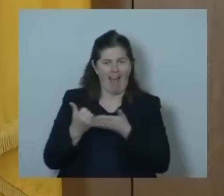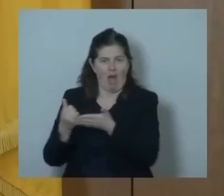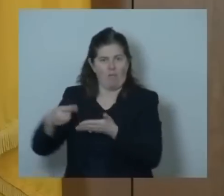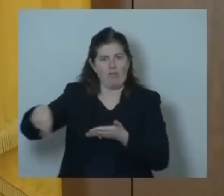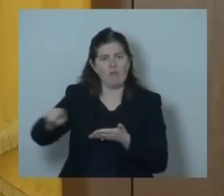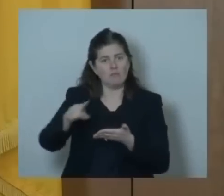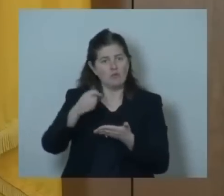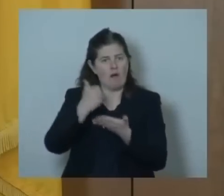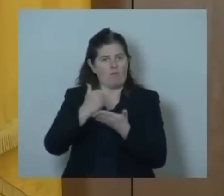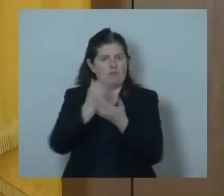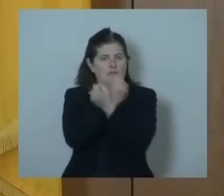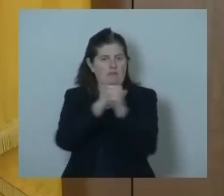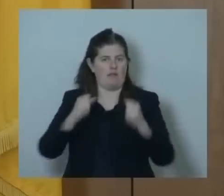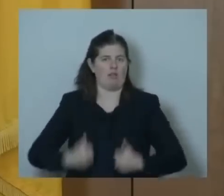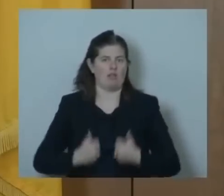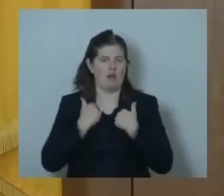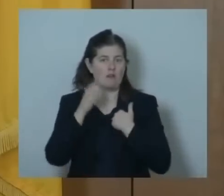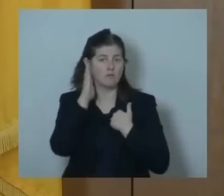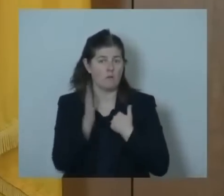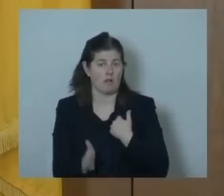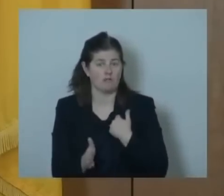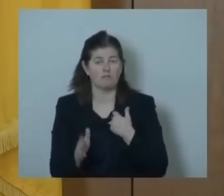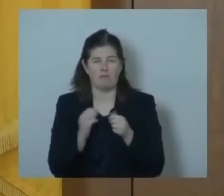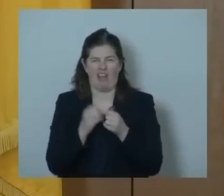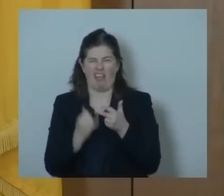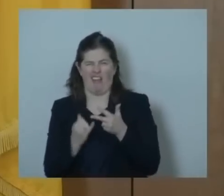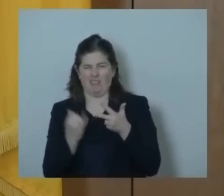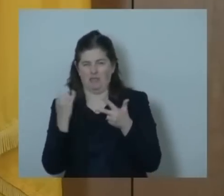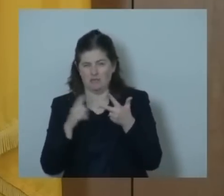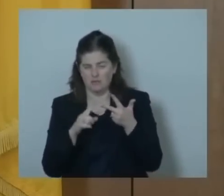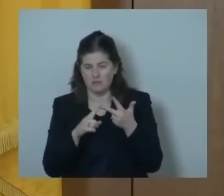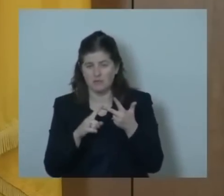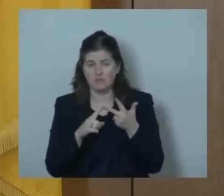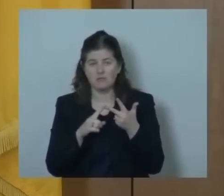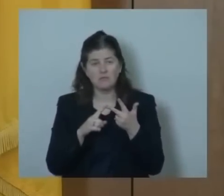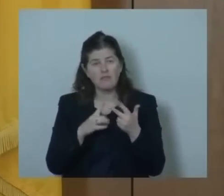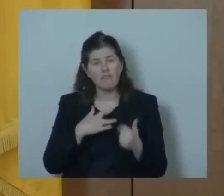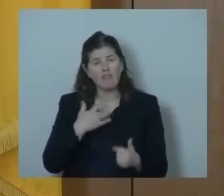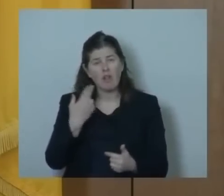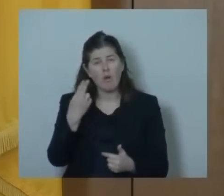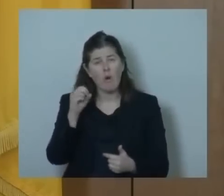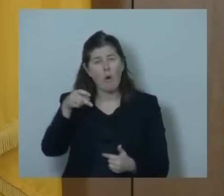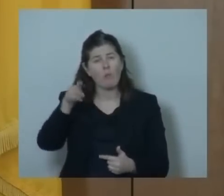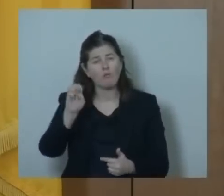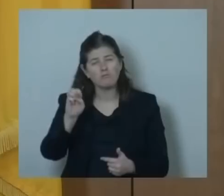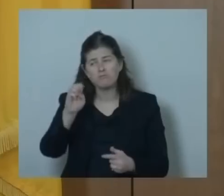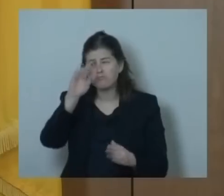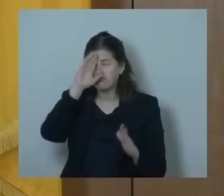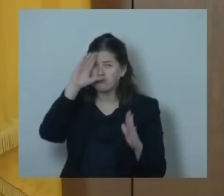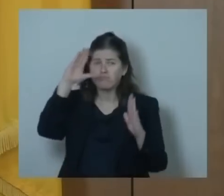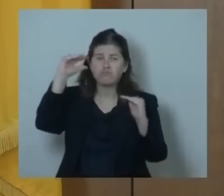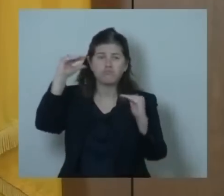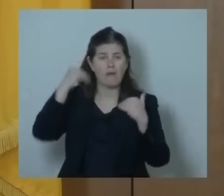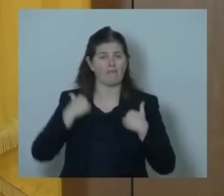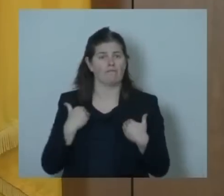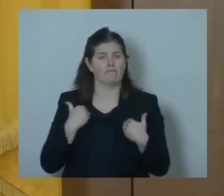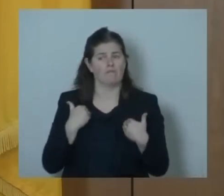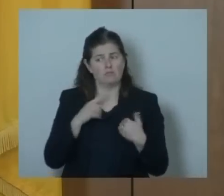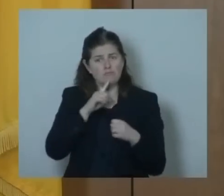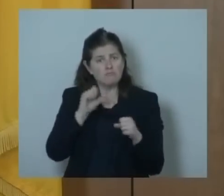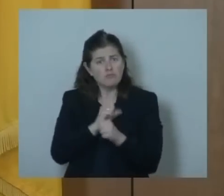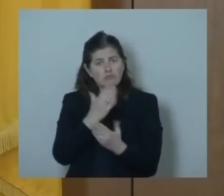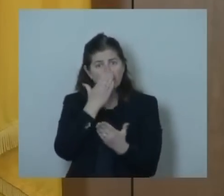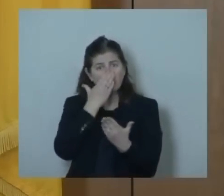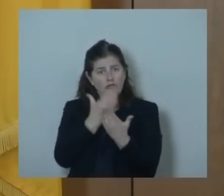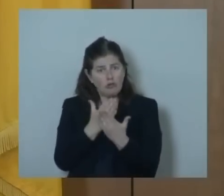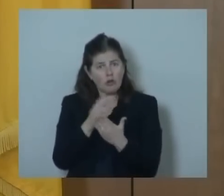save lives. And the last thing, be hopeful. This is positive news. The best thing